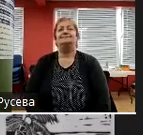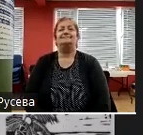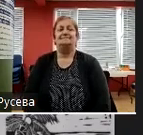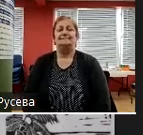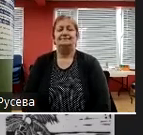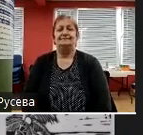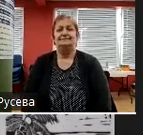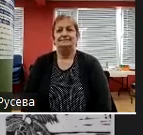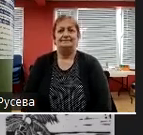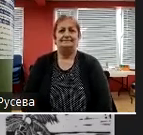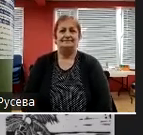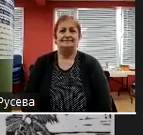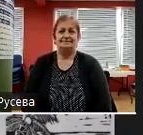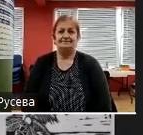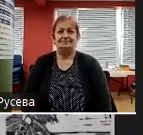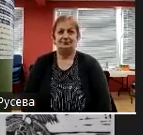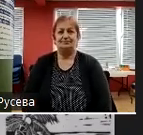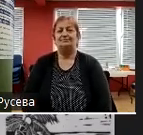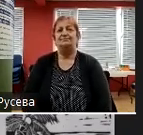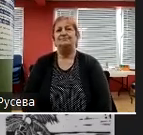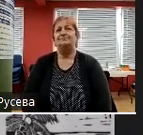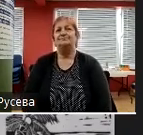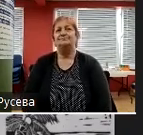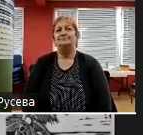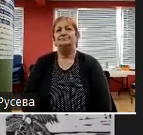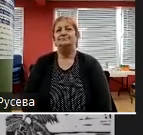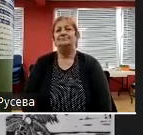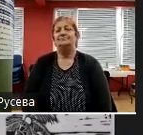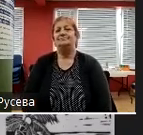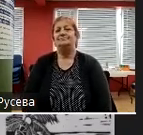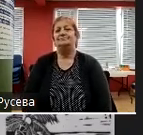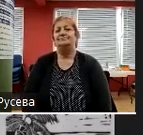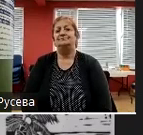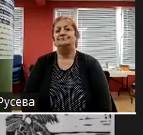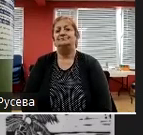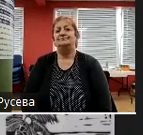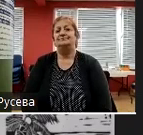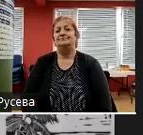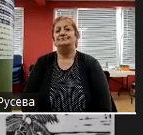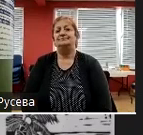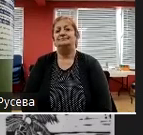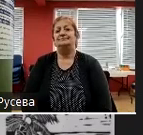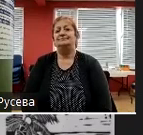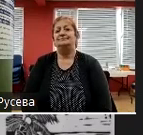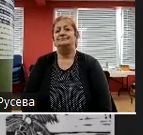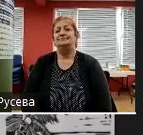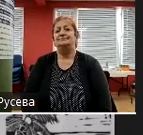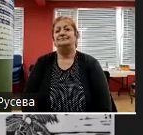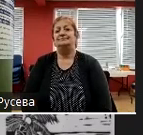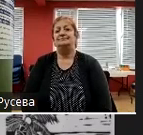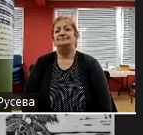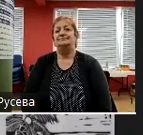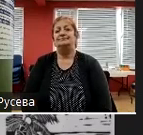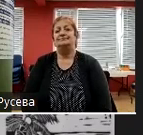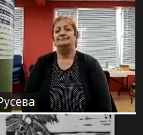Yes, when you send a survey, try not to overwhelm people. So no need to ask